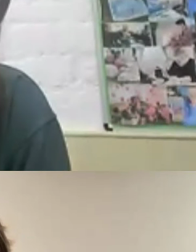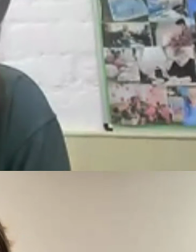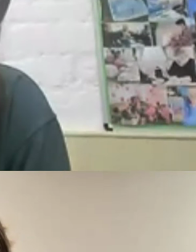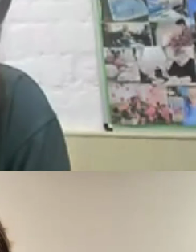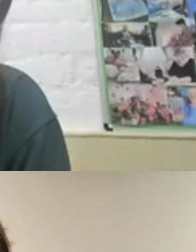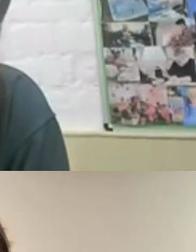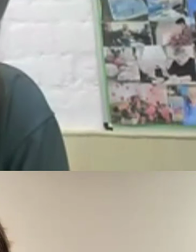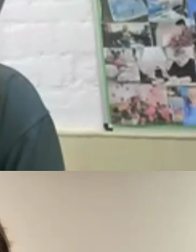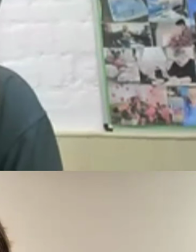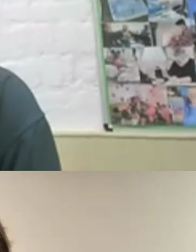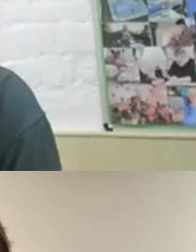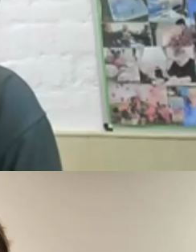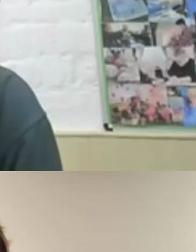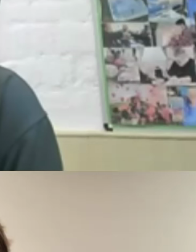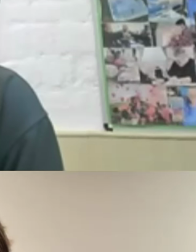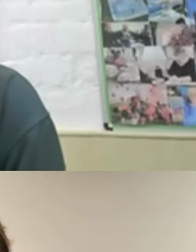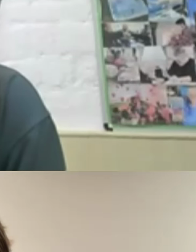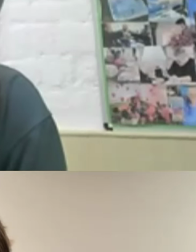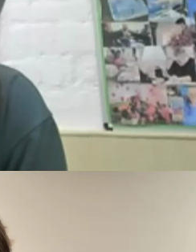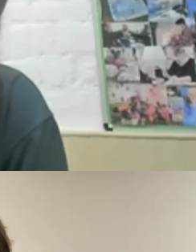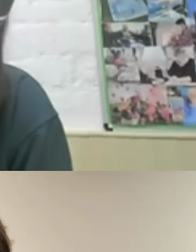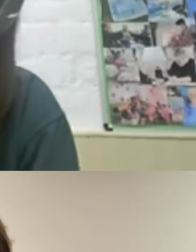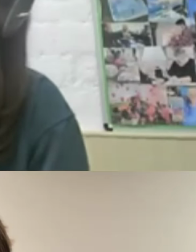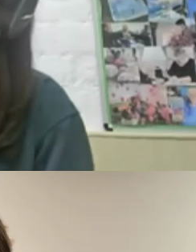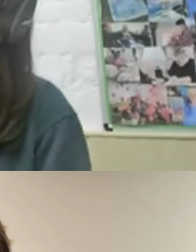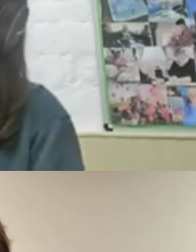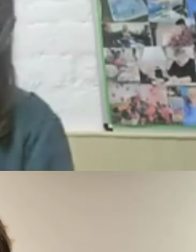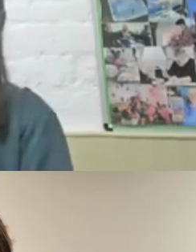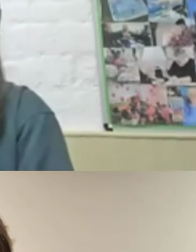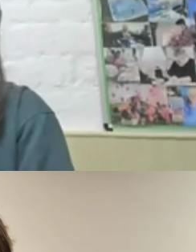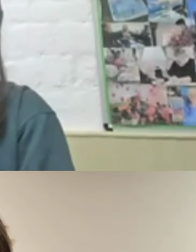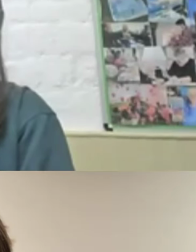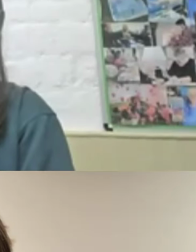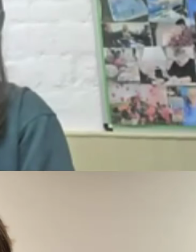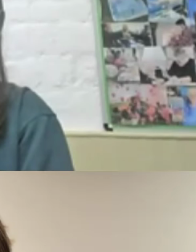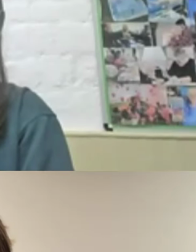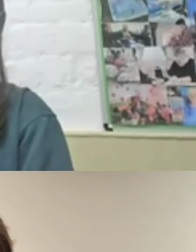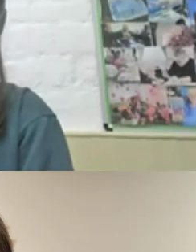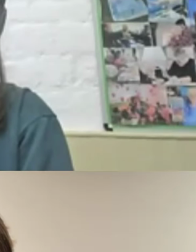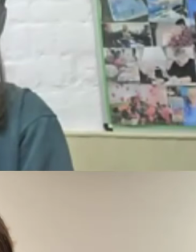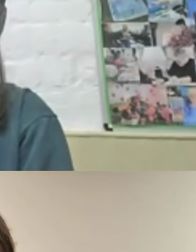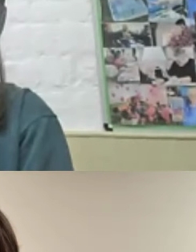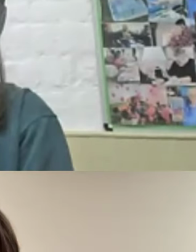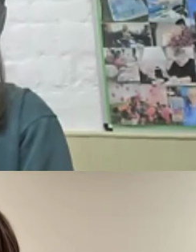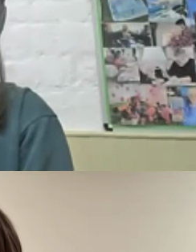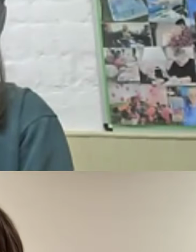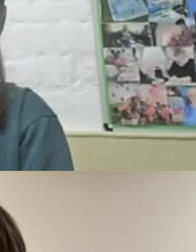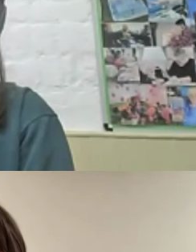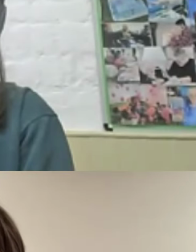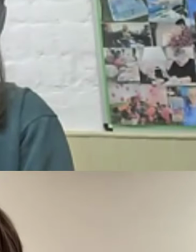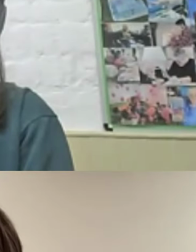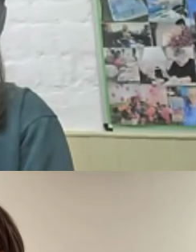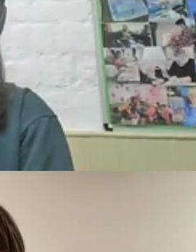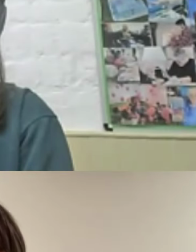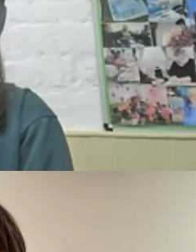sort of goes without saying, but funding is a key thing. Training care staff to feel confident in the first place, and just